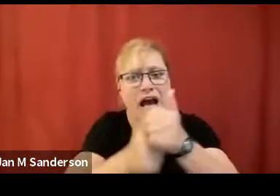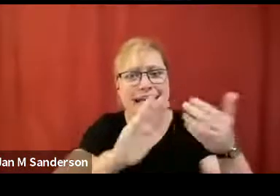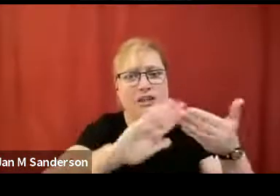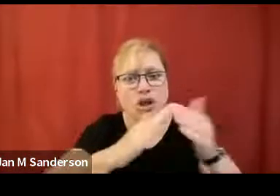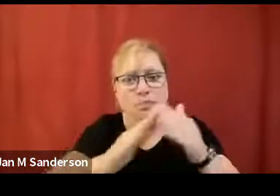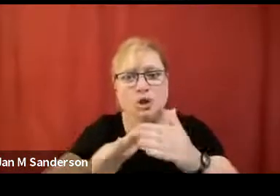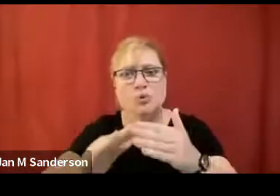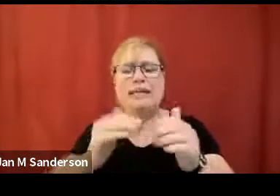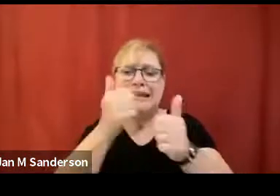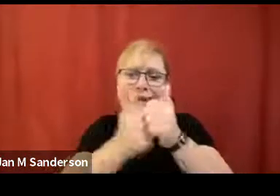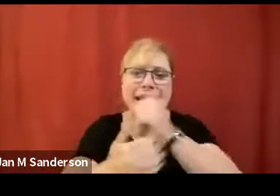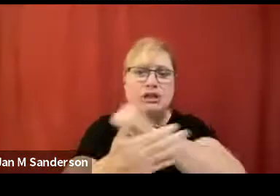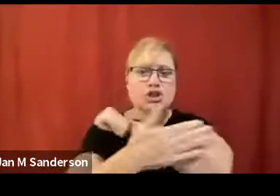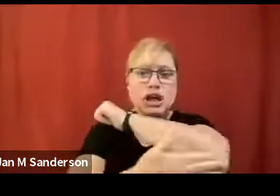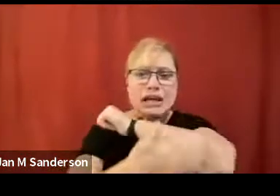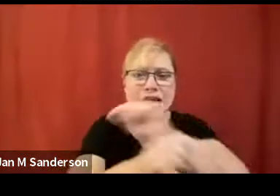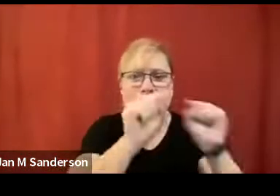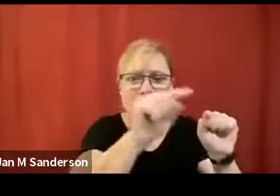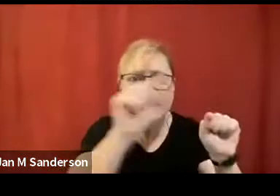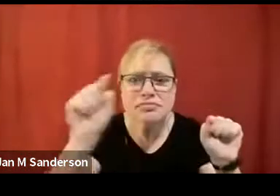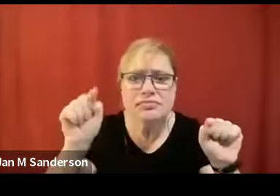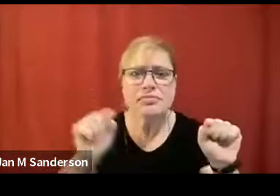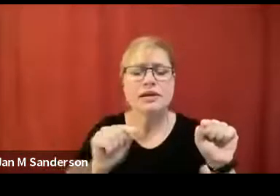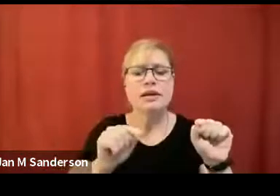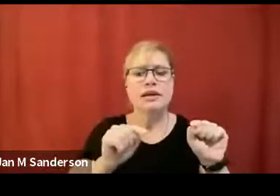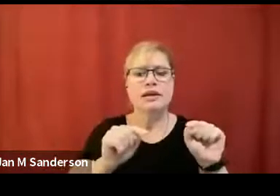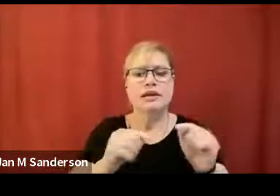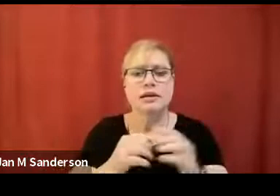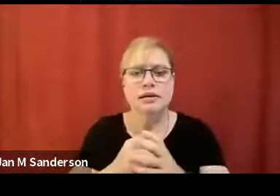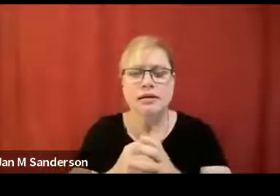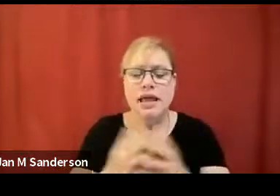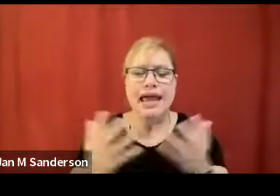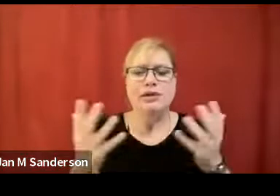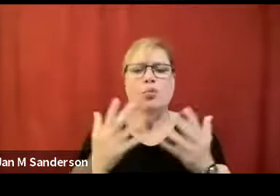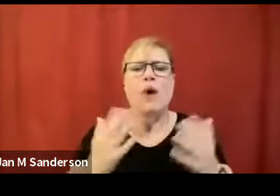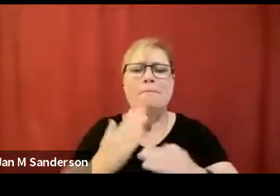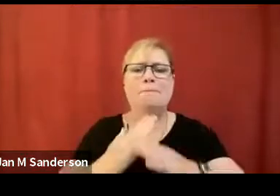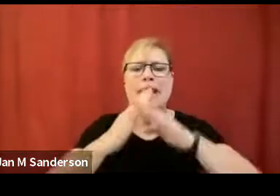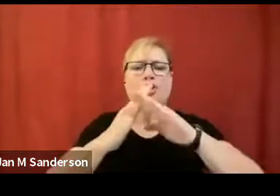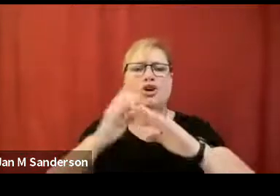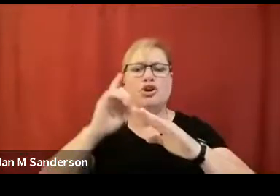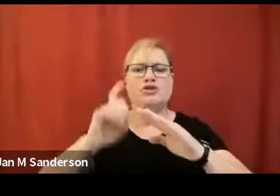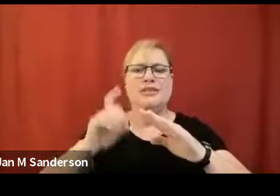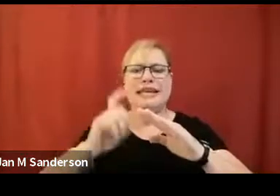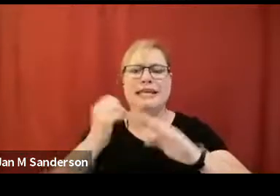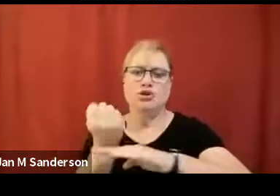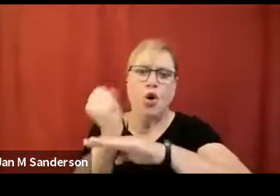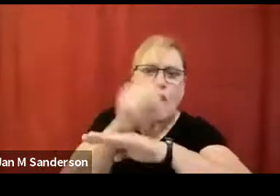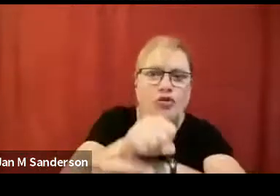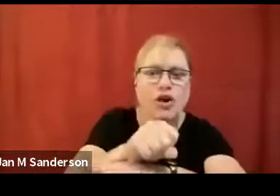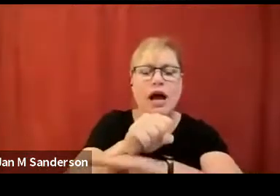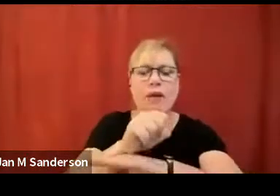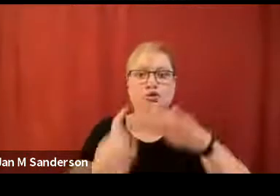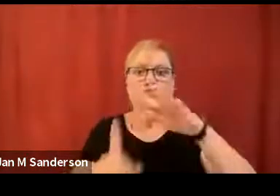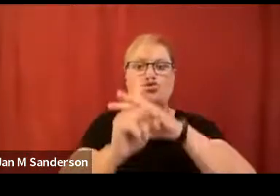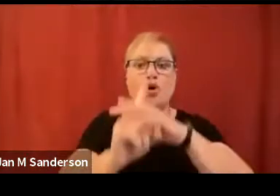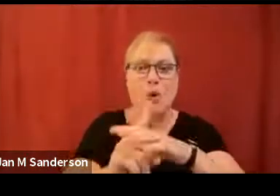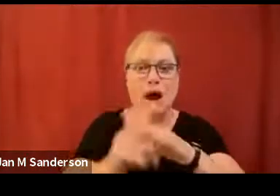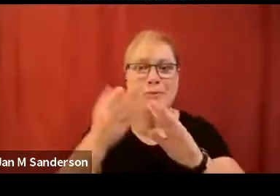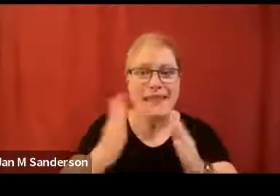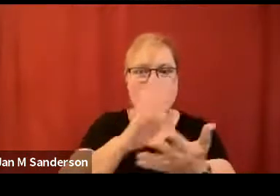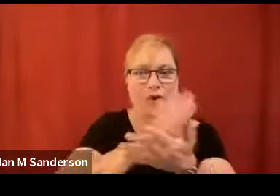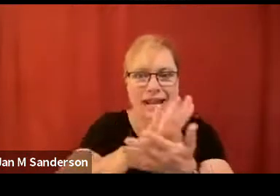country, and sort of what is the sort of barrier to overcome to just be at school. And obviously that varies within communities, it varies